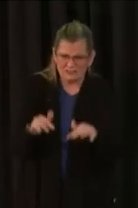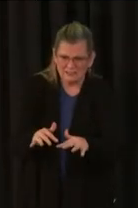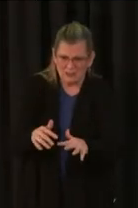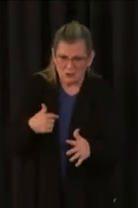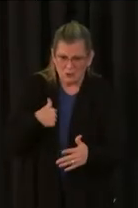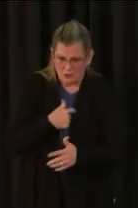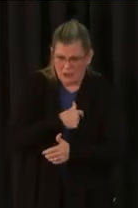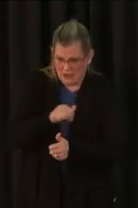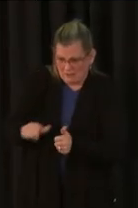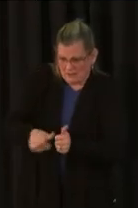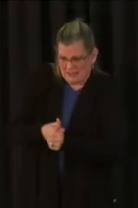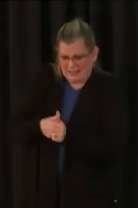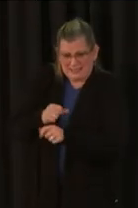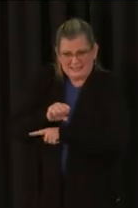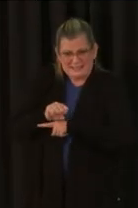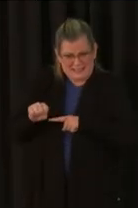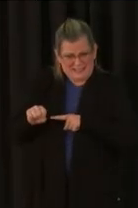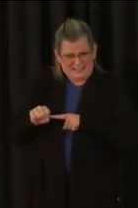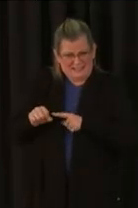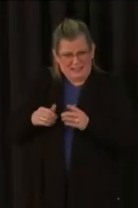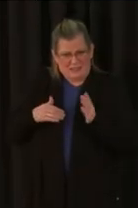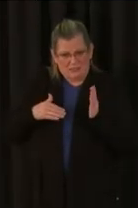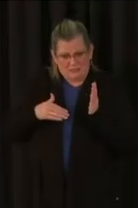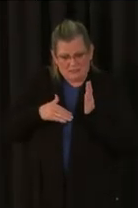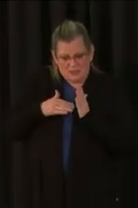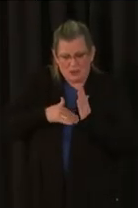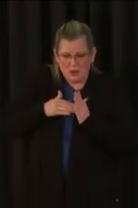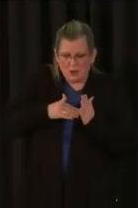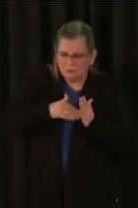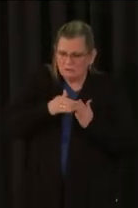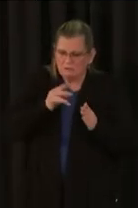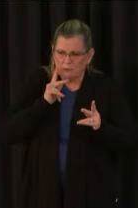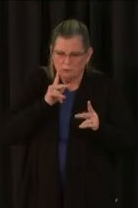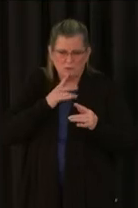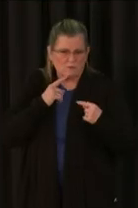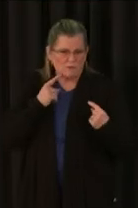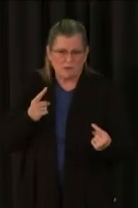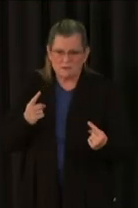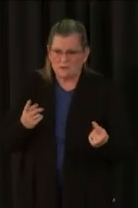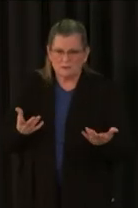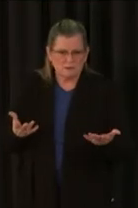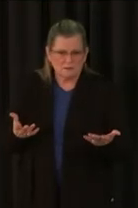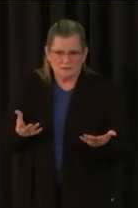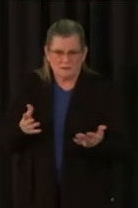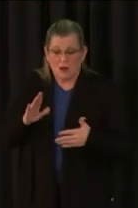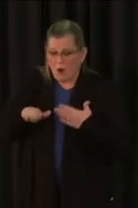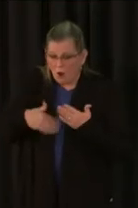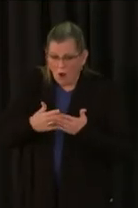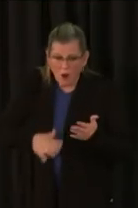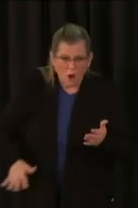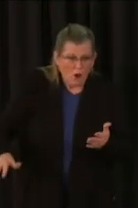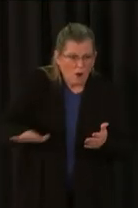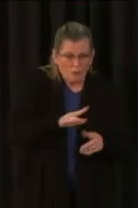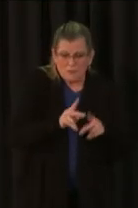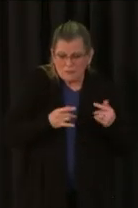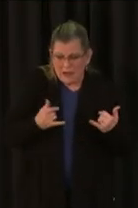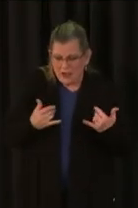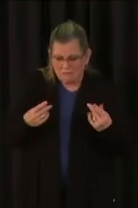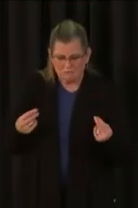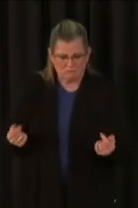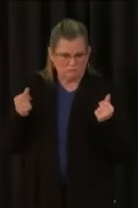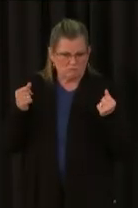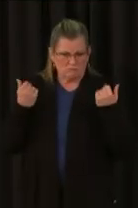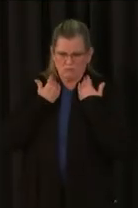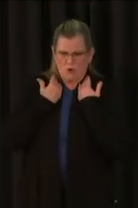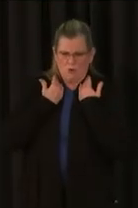they take thousands of people to accomplish, and all of those people are hurting right now. And so please, please,